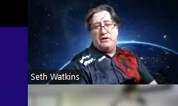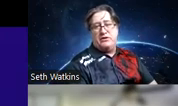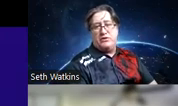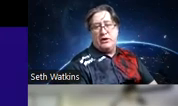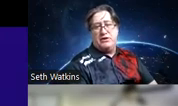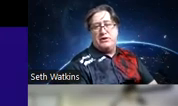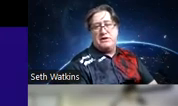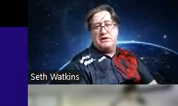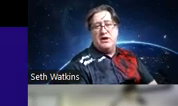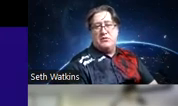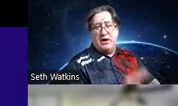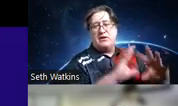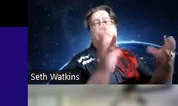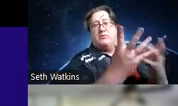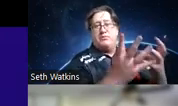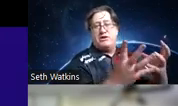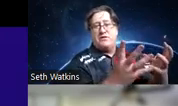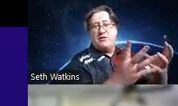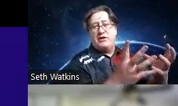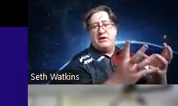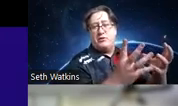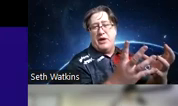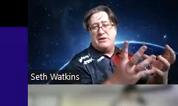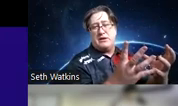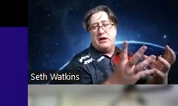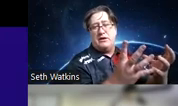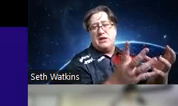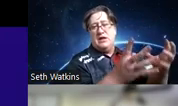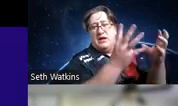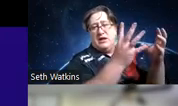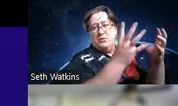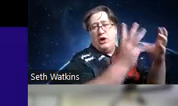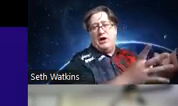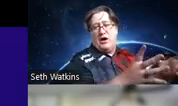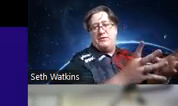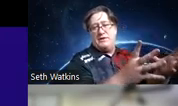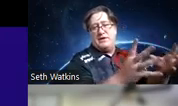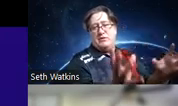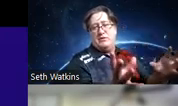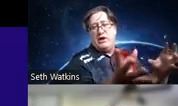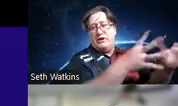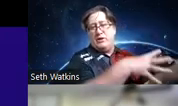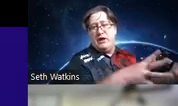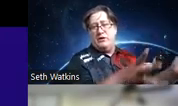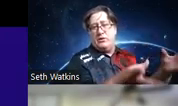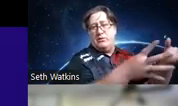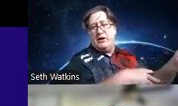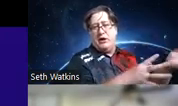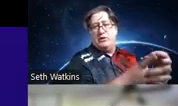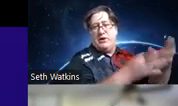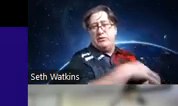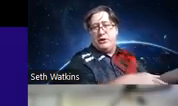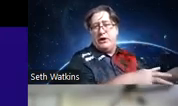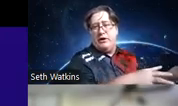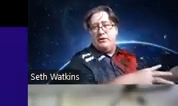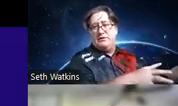and toiletries, and basically a bunch of everything for basic needs in one office that we donate or we pick up or